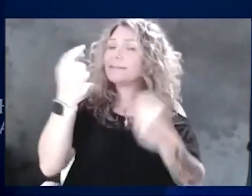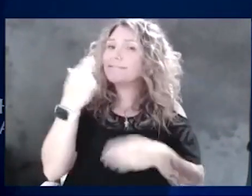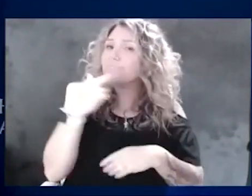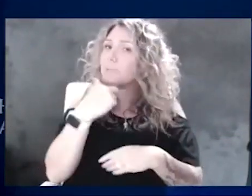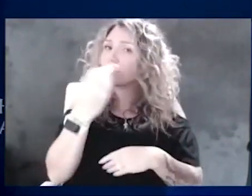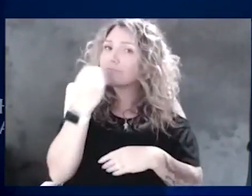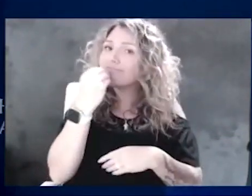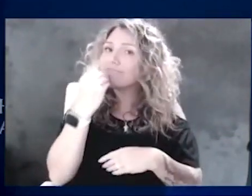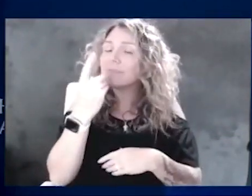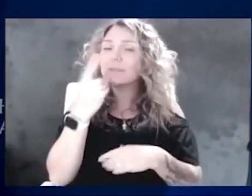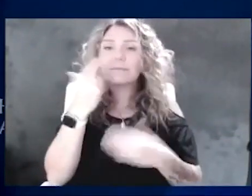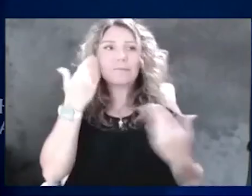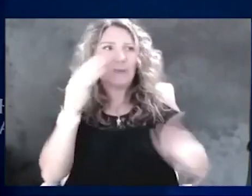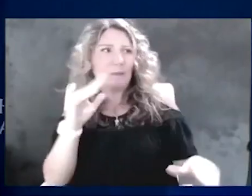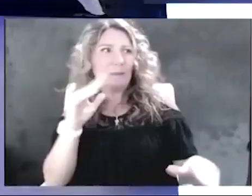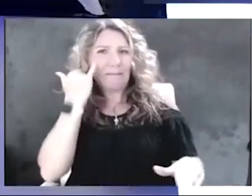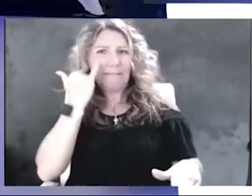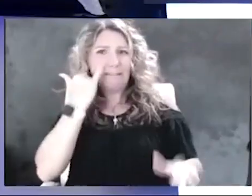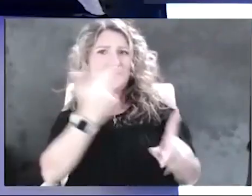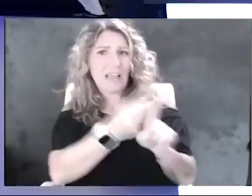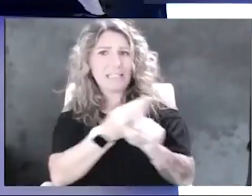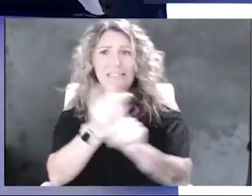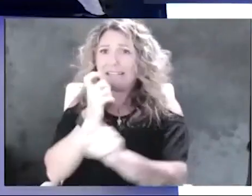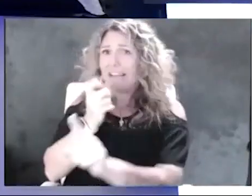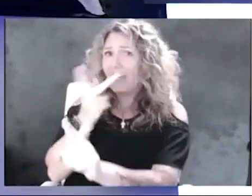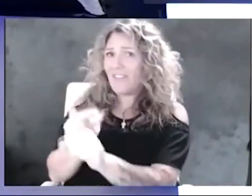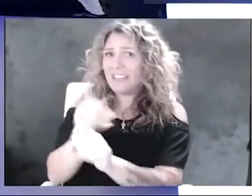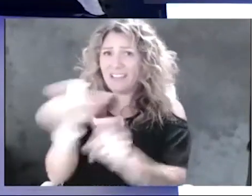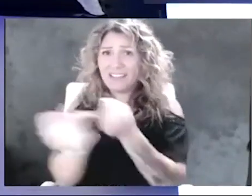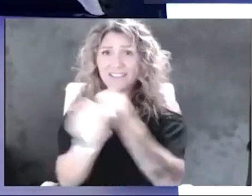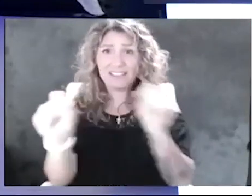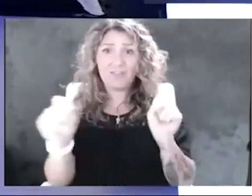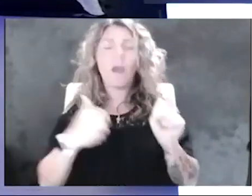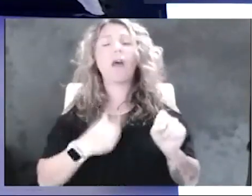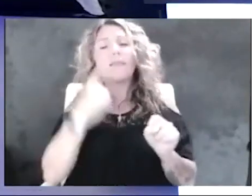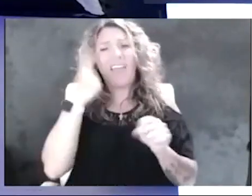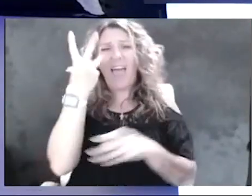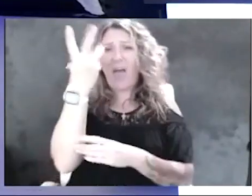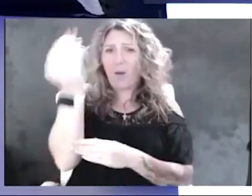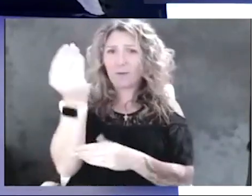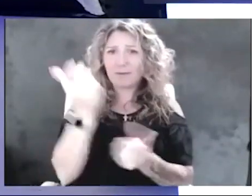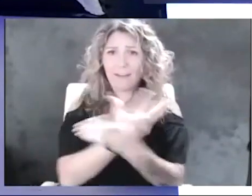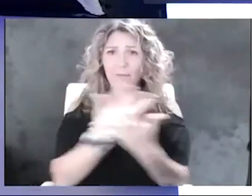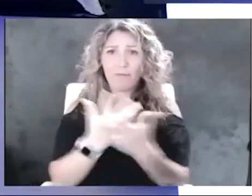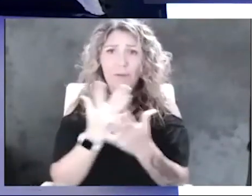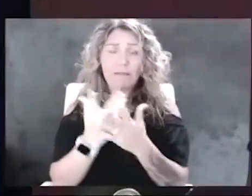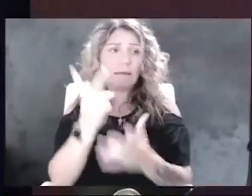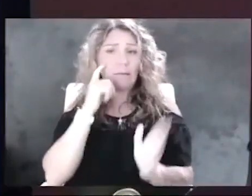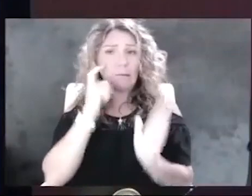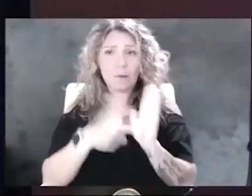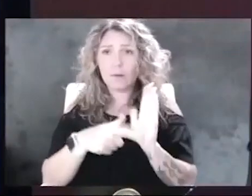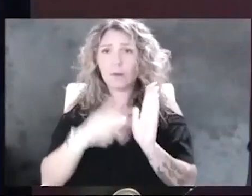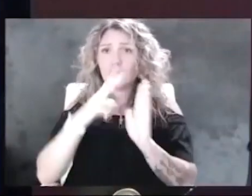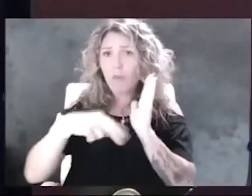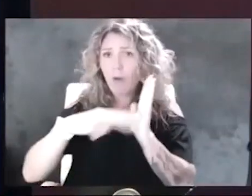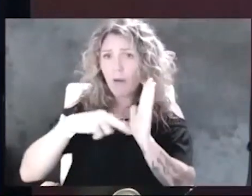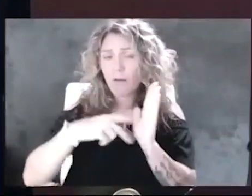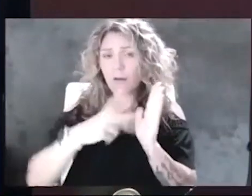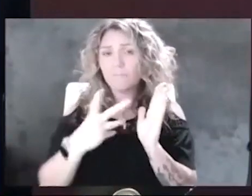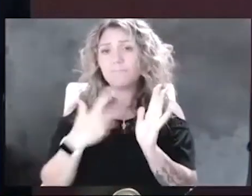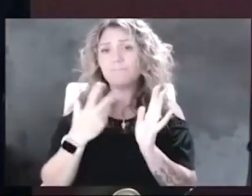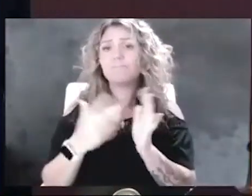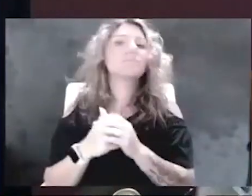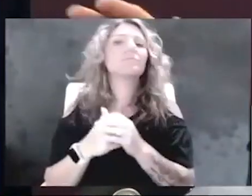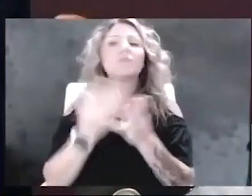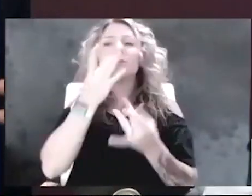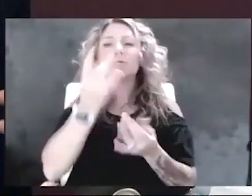vaccinated. Is that safe? Not safe? I still think that's pretty darn safe. Everything I'm seeing, and there's really some interesting stuff that came out